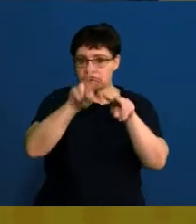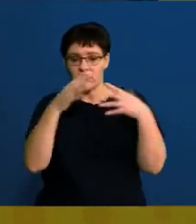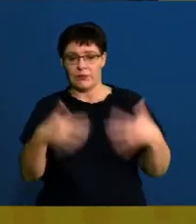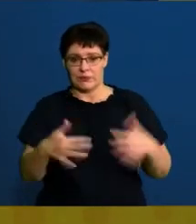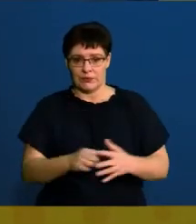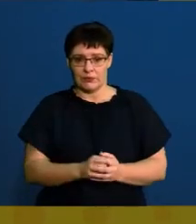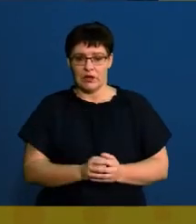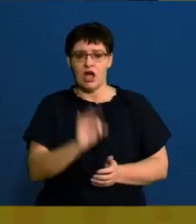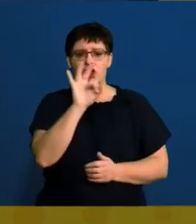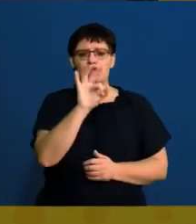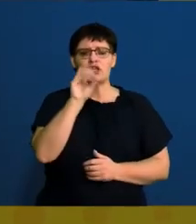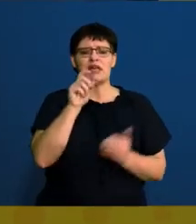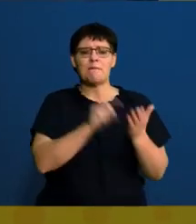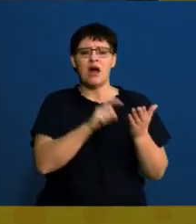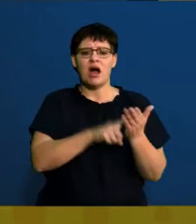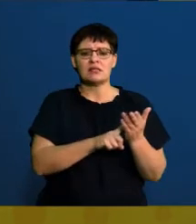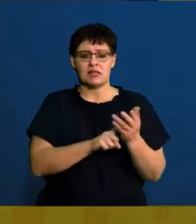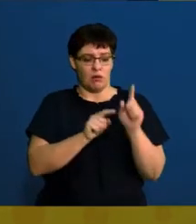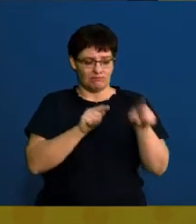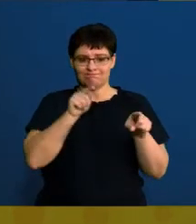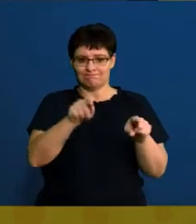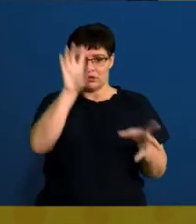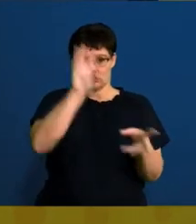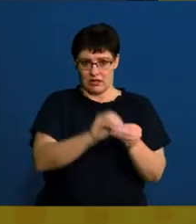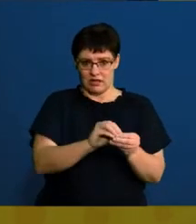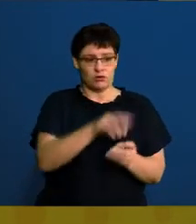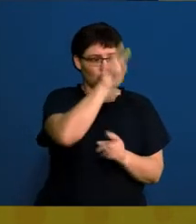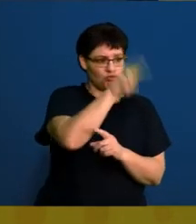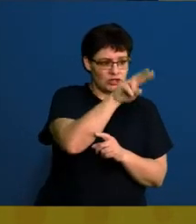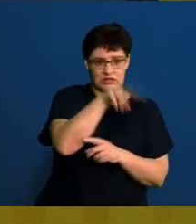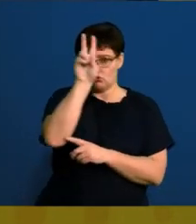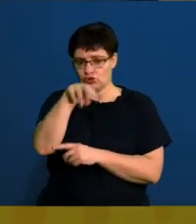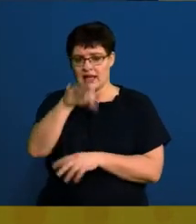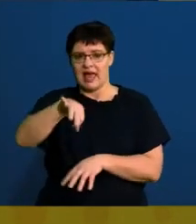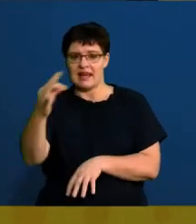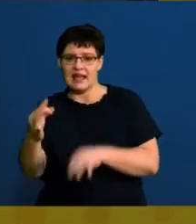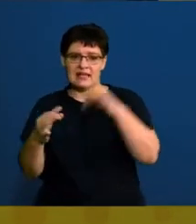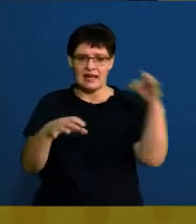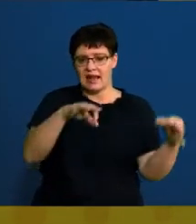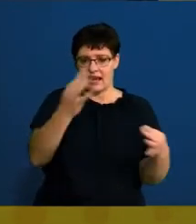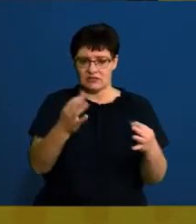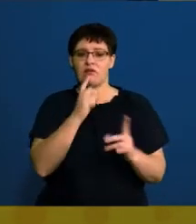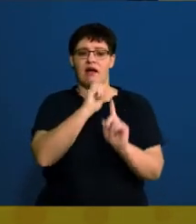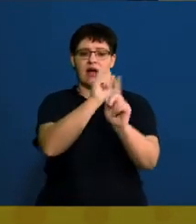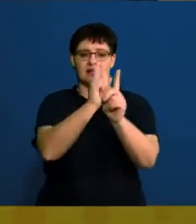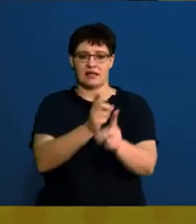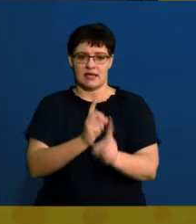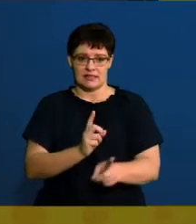30 marks is based on the 2 texts, which you have to read through and analyze in order to answer the